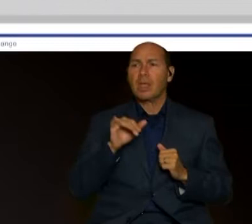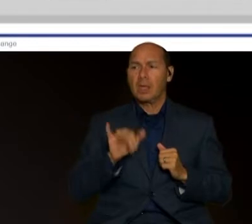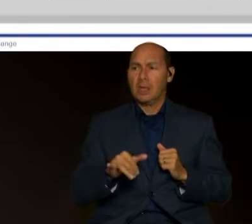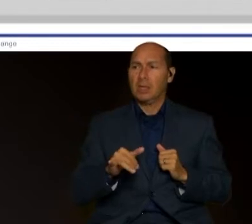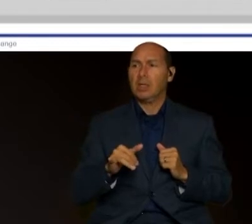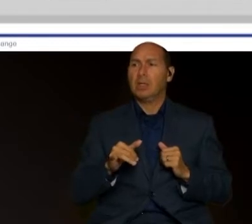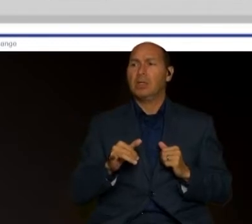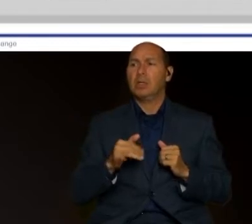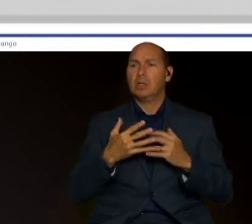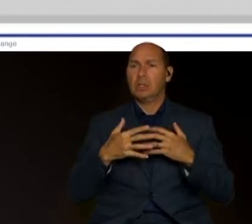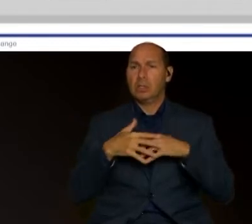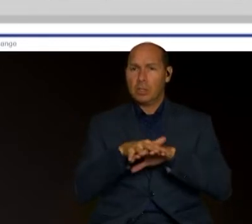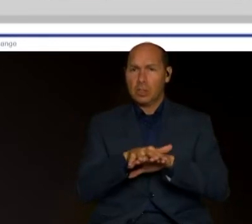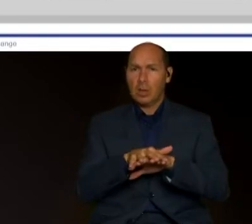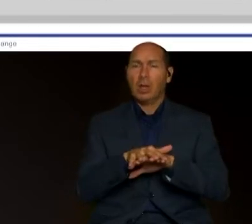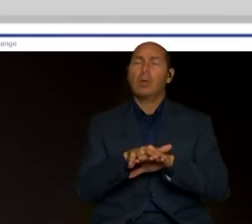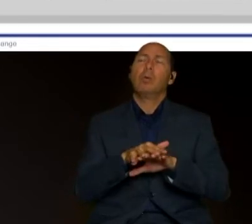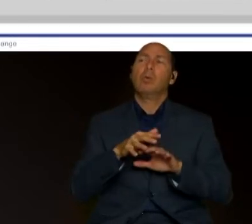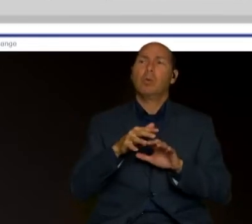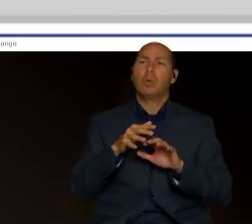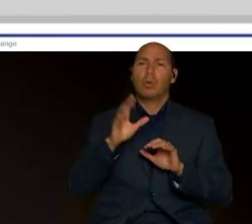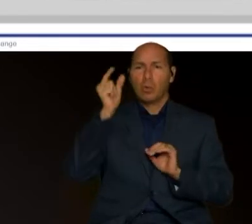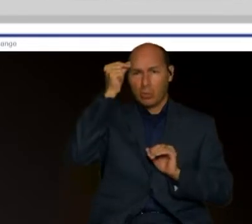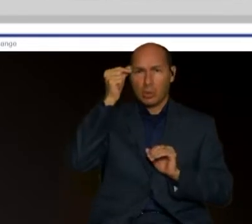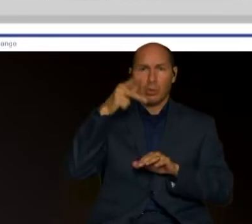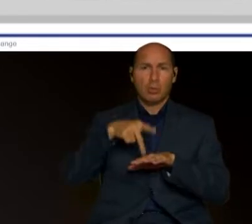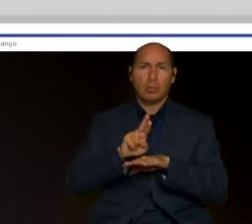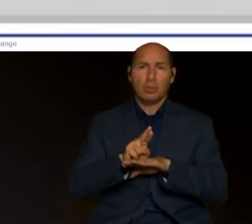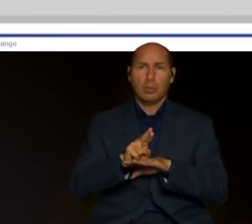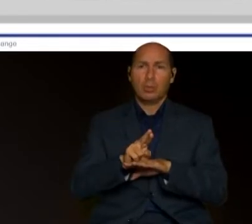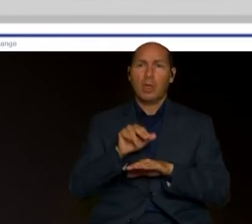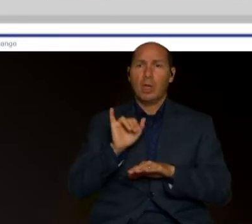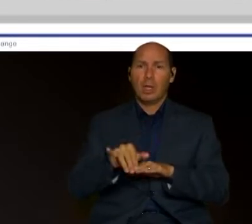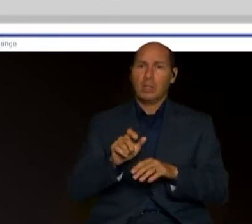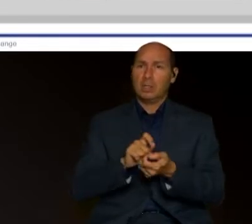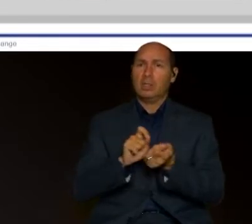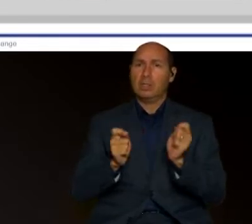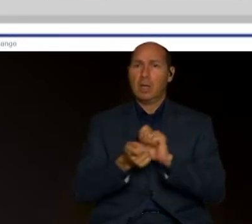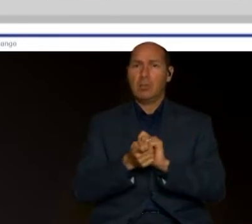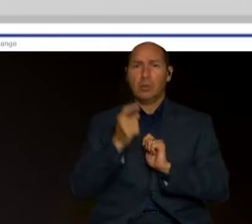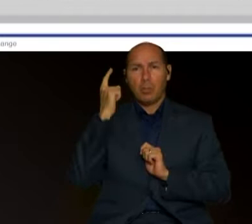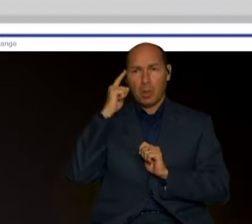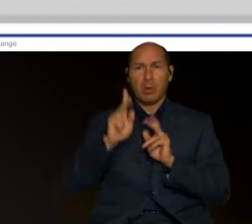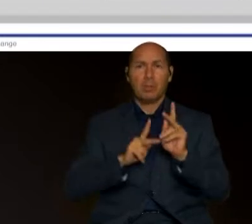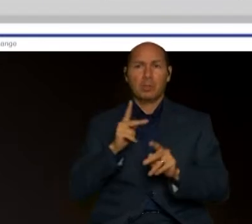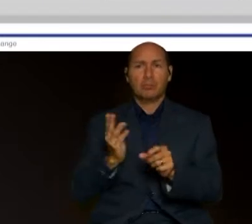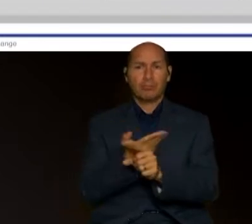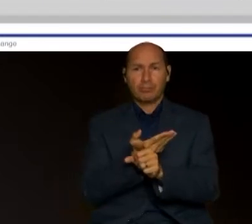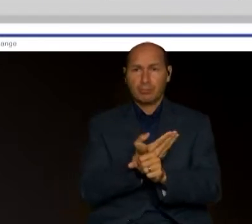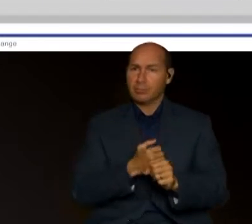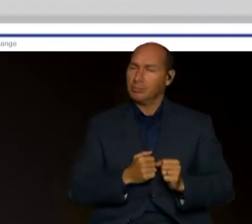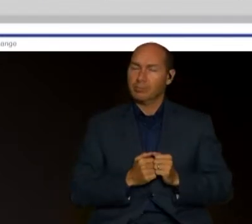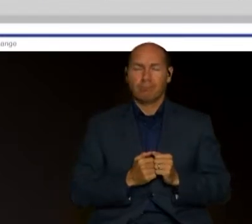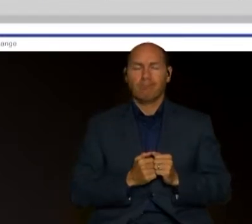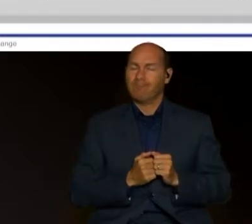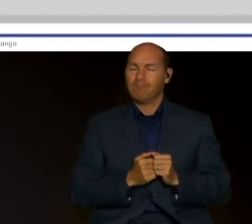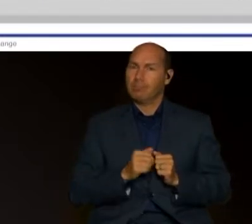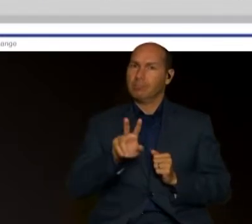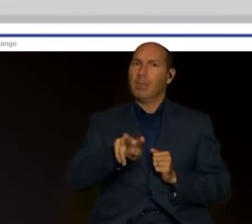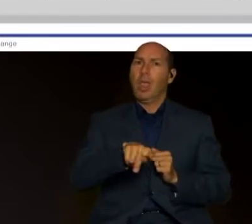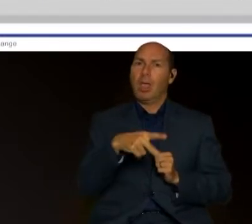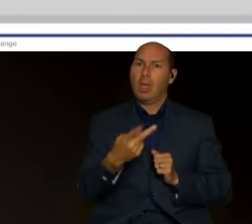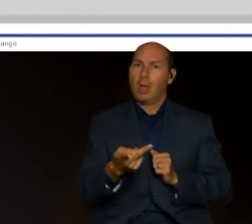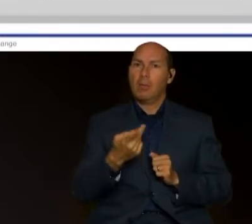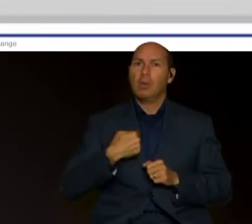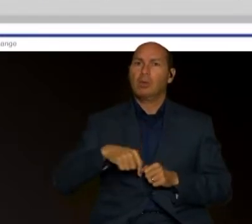employment market. All this has been done in coordination with the government of Puerto Rico. It is not a reform to eliminate positions either, quite